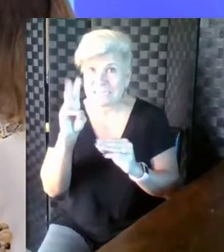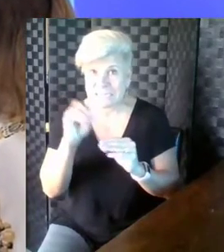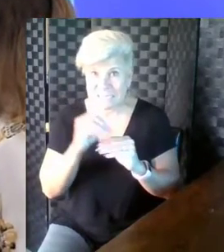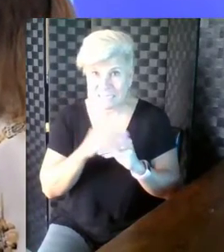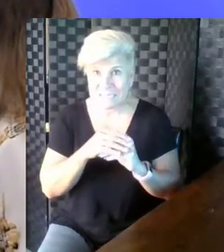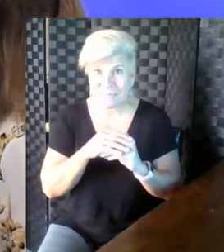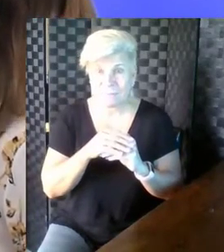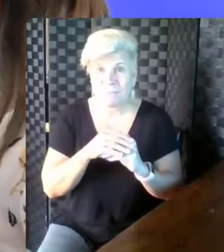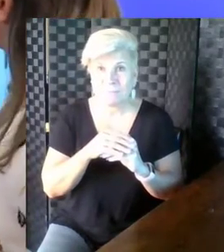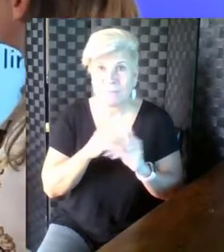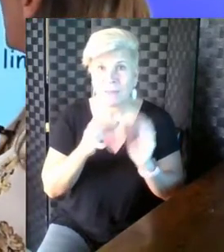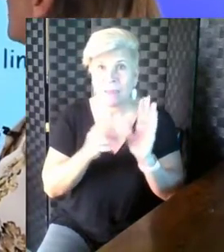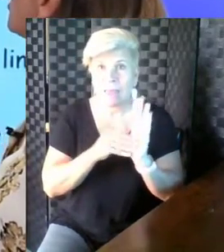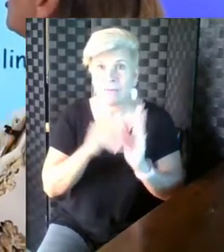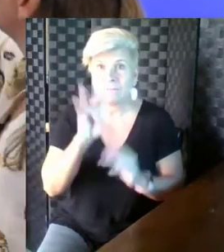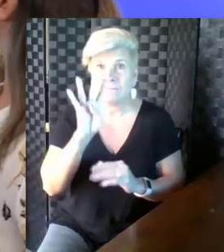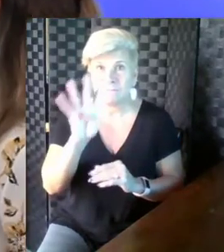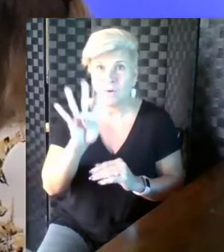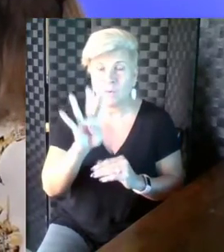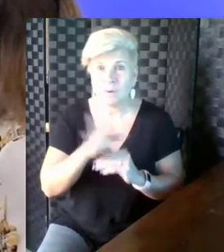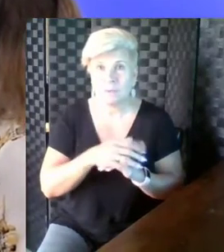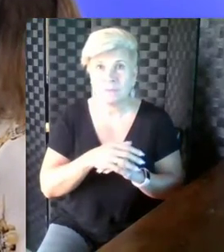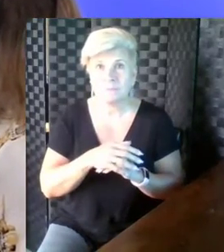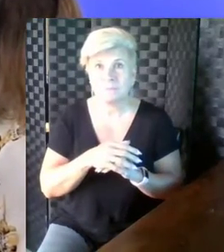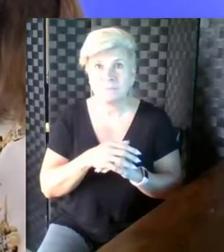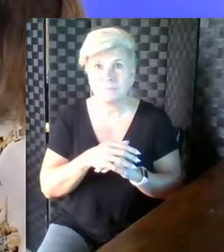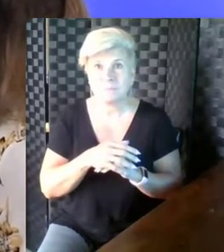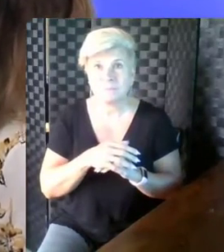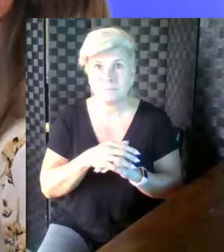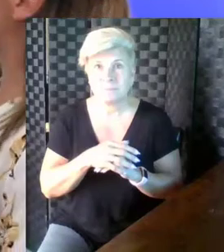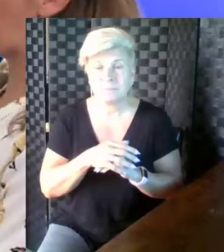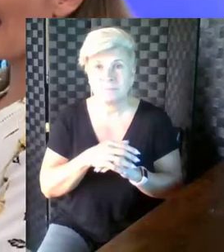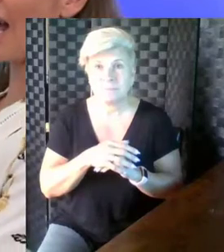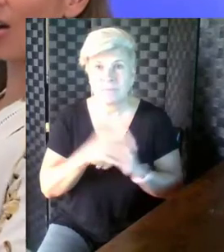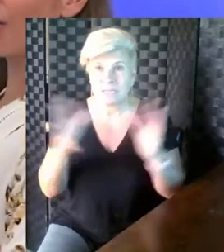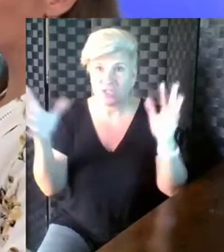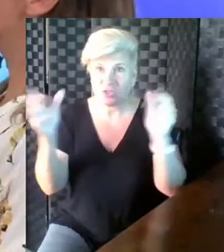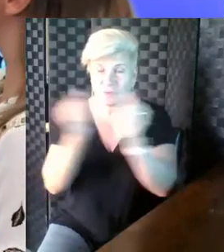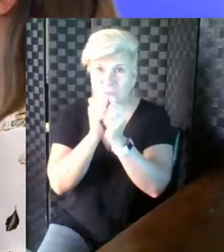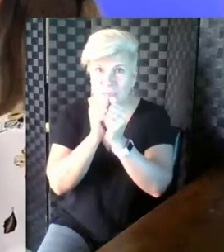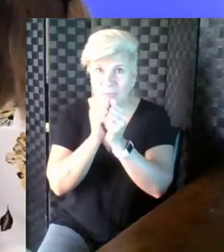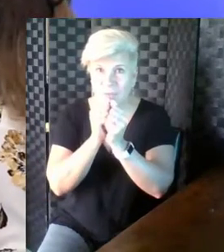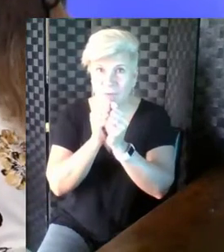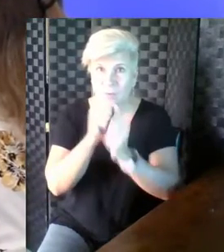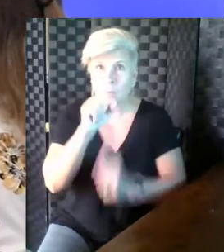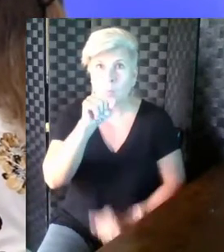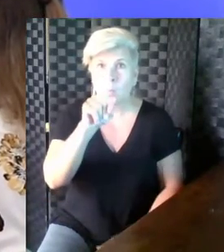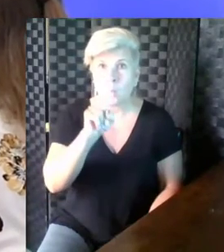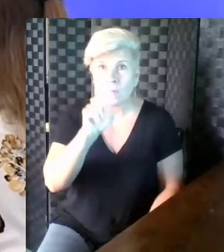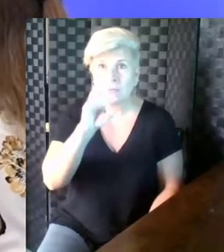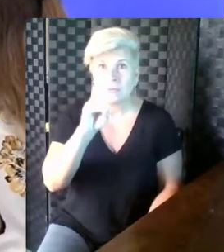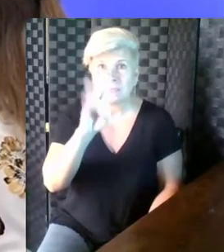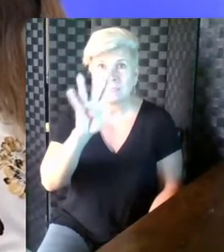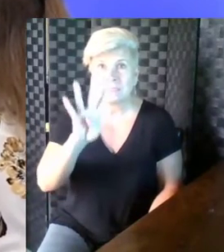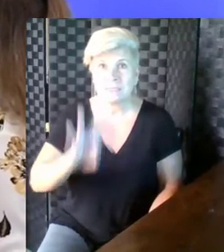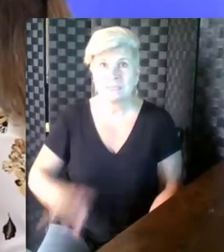60. And I'm going to add 2 plus 2, which gives me 4. When I add all those together, I